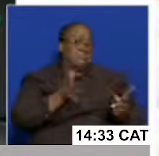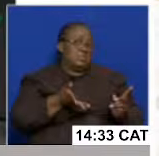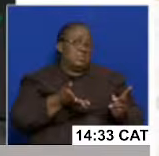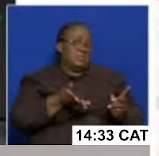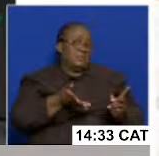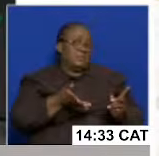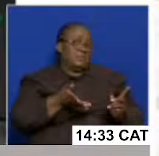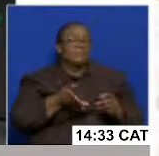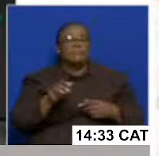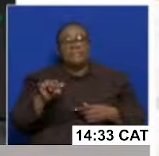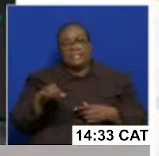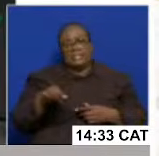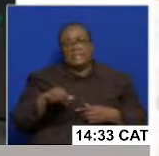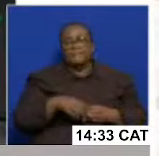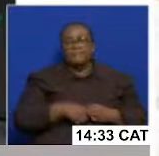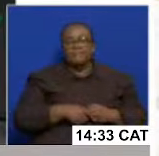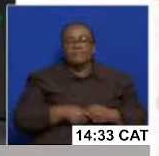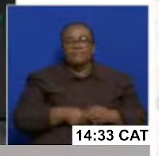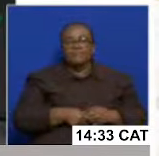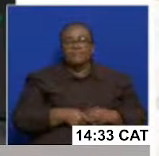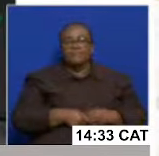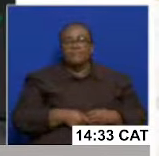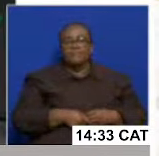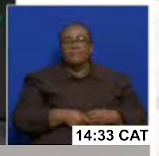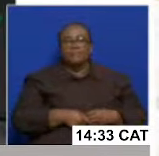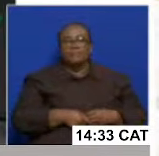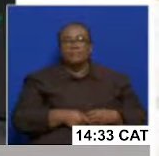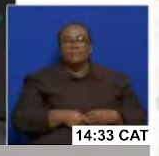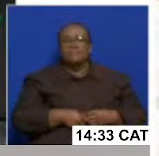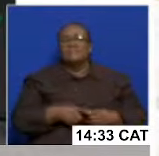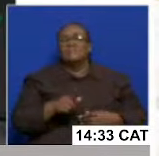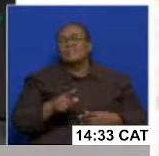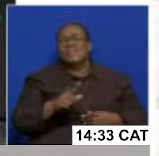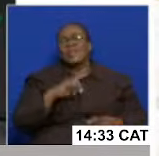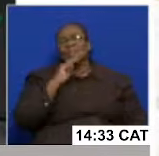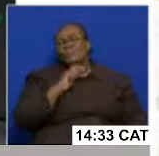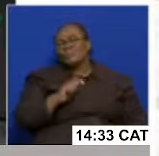Yes. That can't be what was going on.